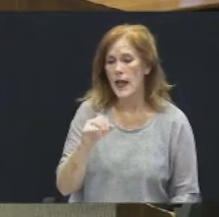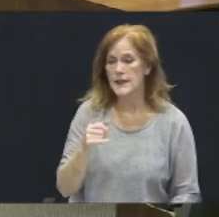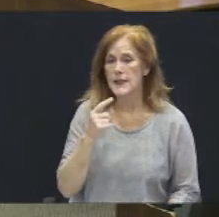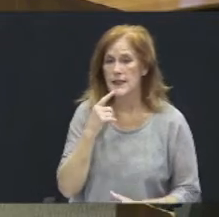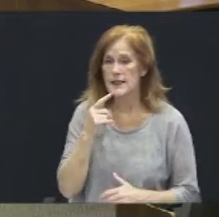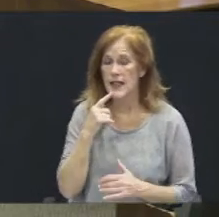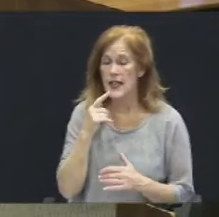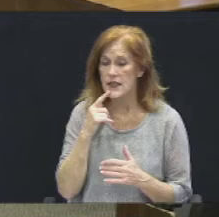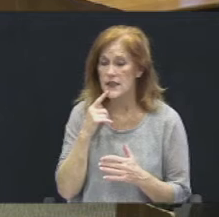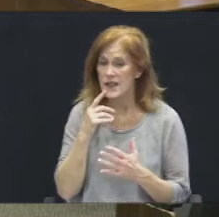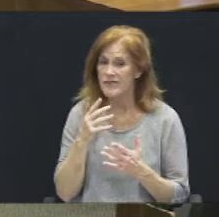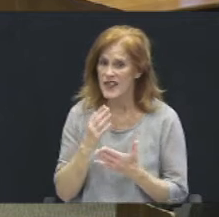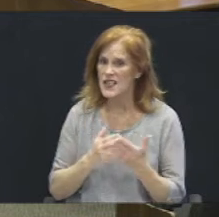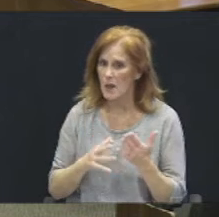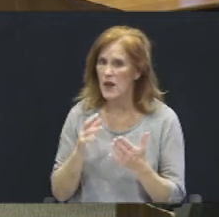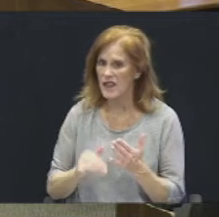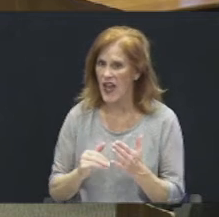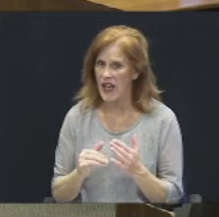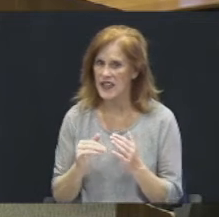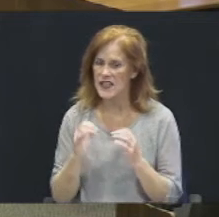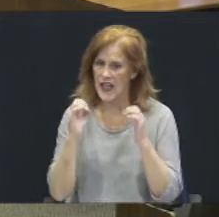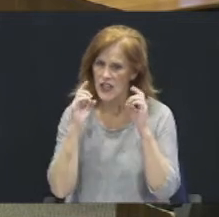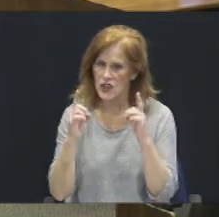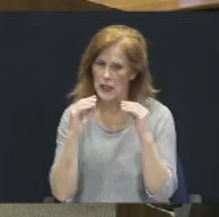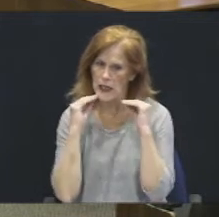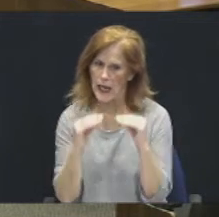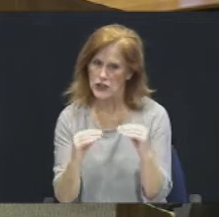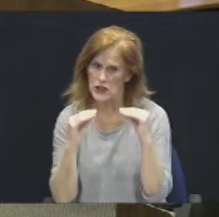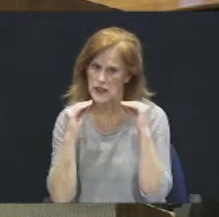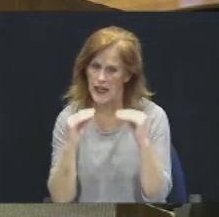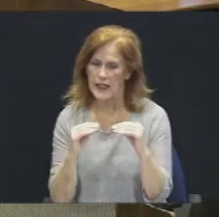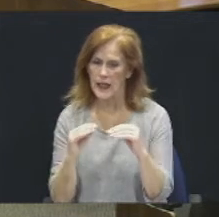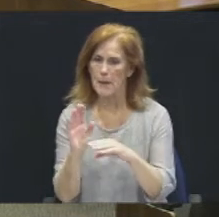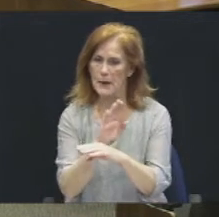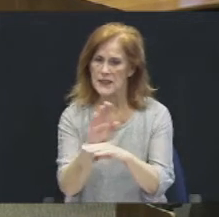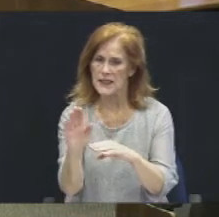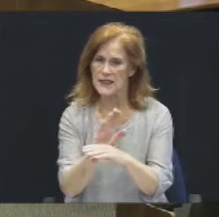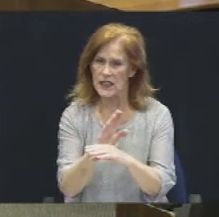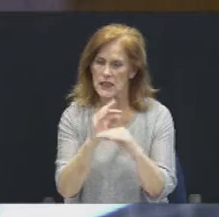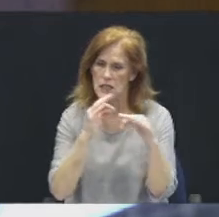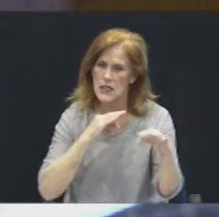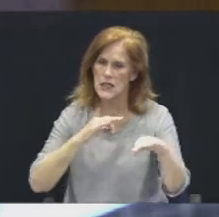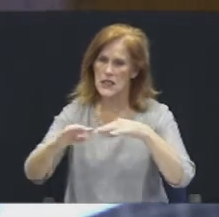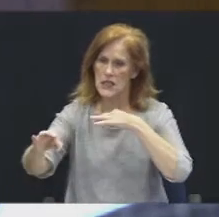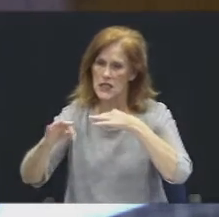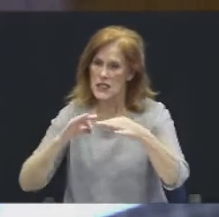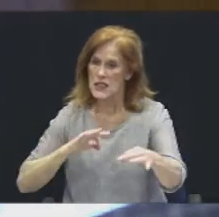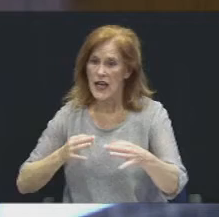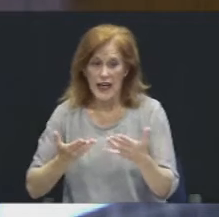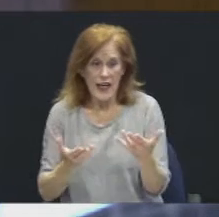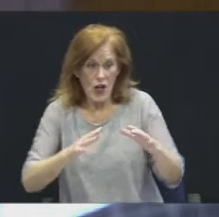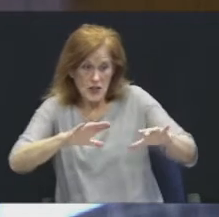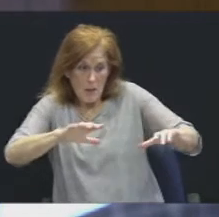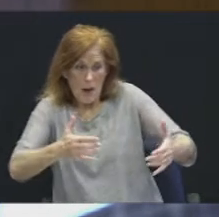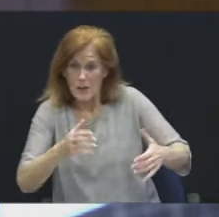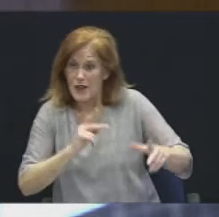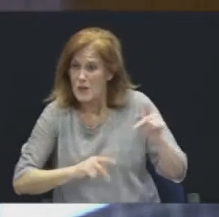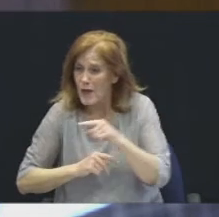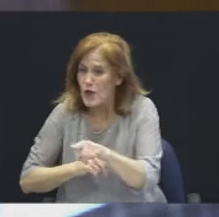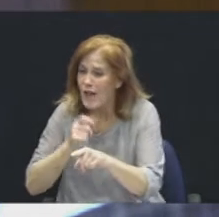education. Absolutely. Educating the businesses about here's a whole population that they haven't